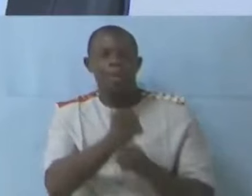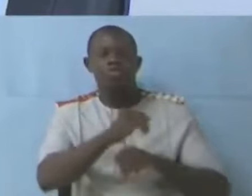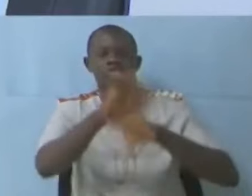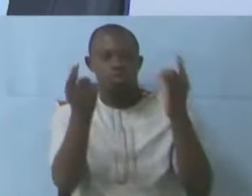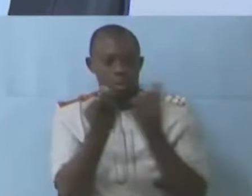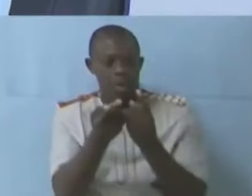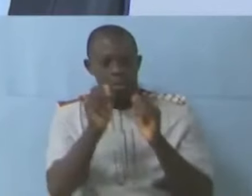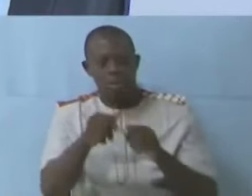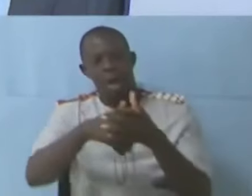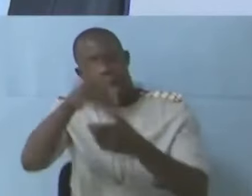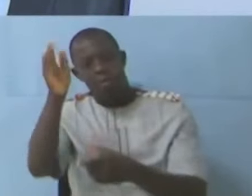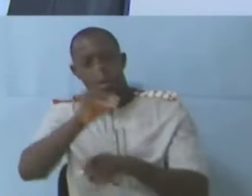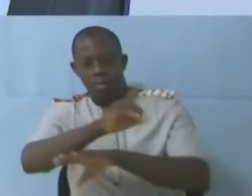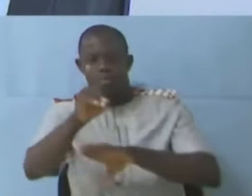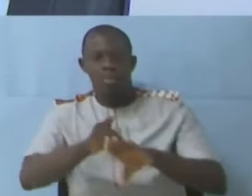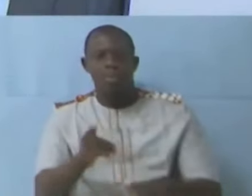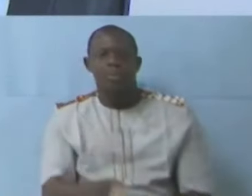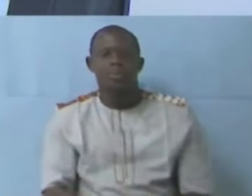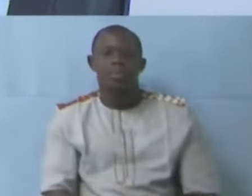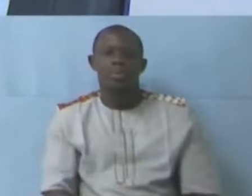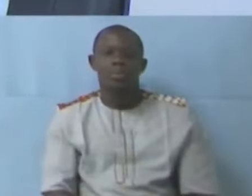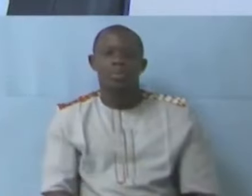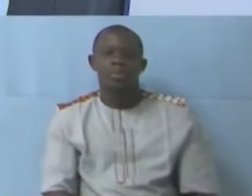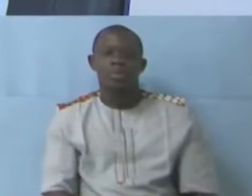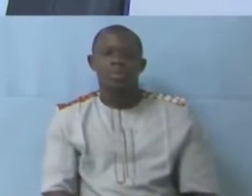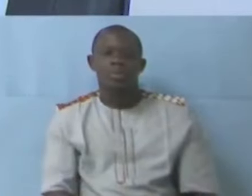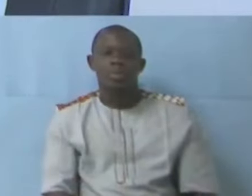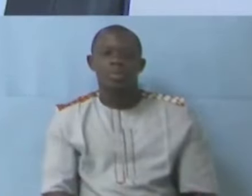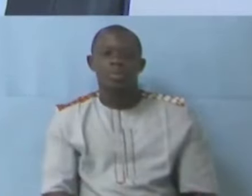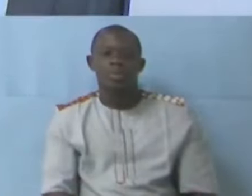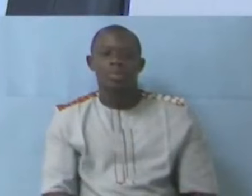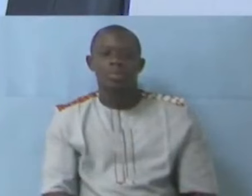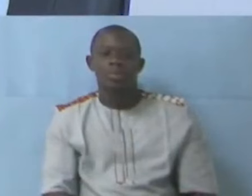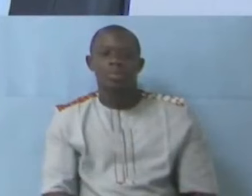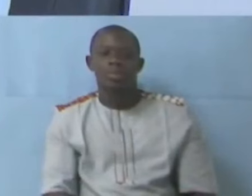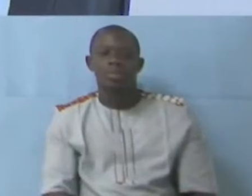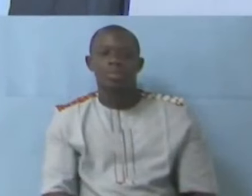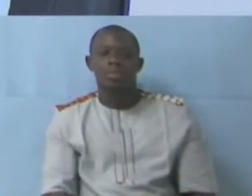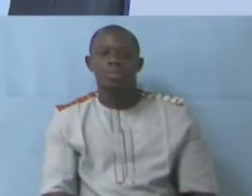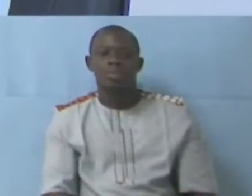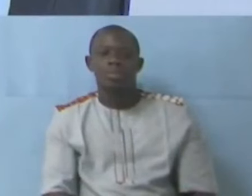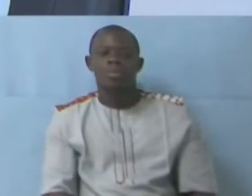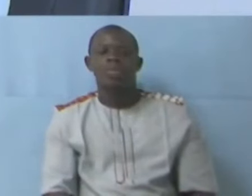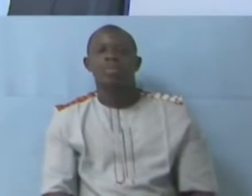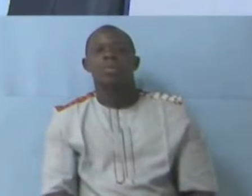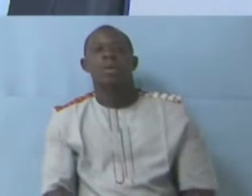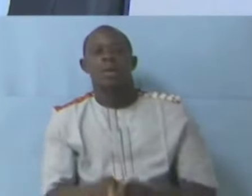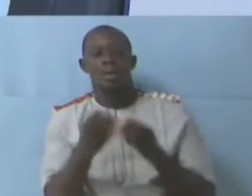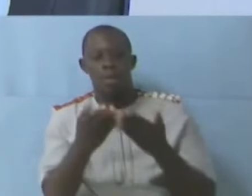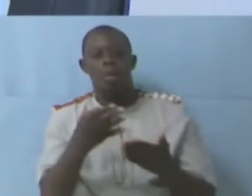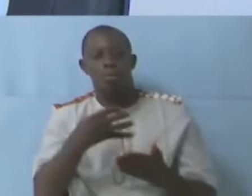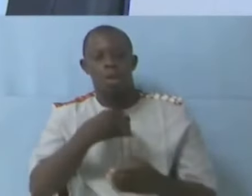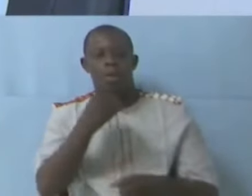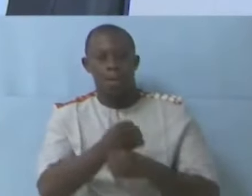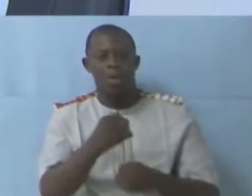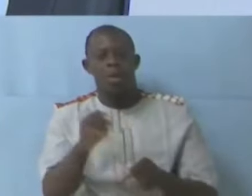Mom bu demé mak gestu buga blow the fuel dam ma gis né okay man dama ko djégé tass mako blowé man sama bofa mën na dér. I wanted to